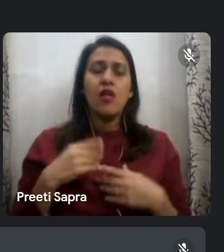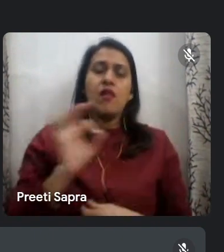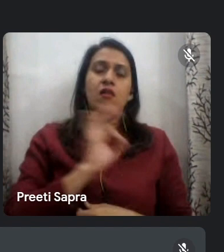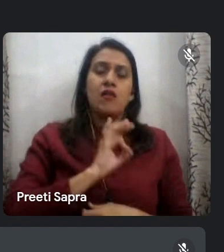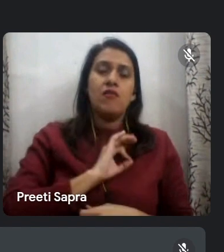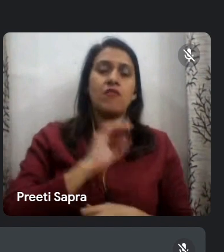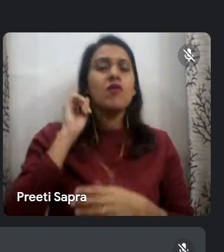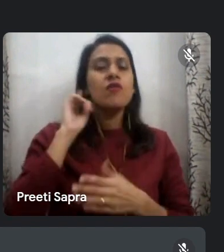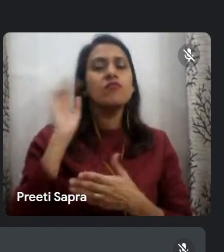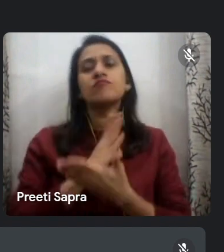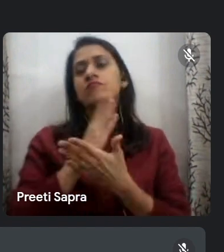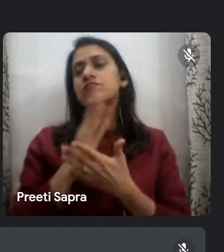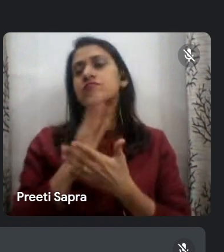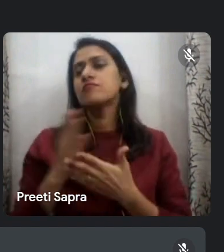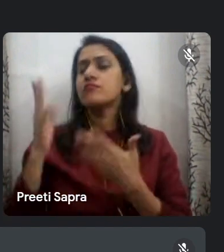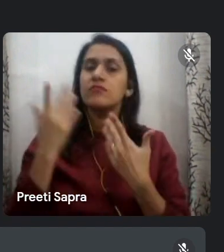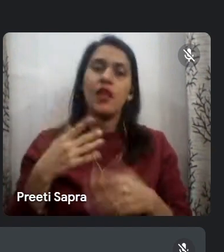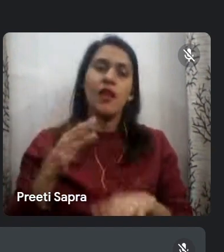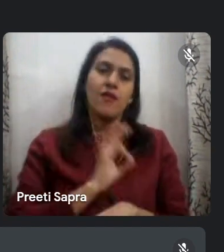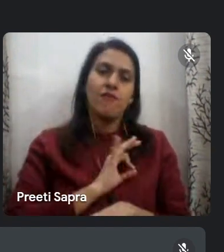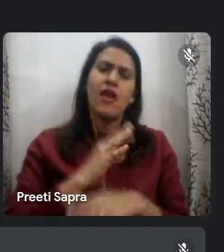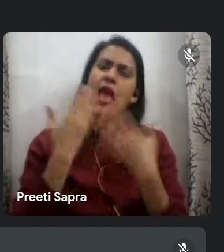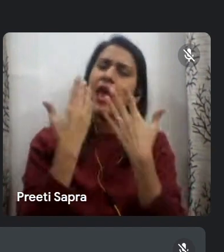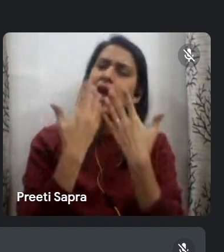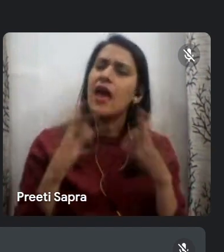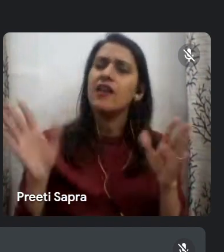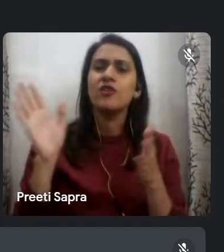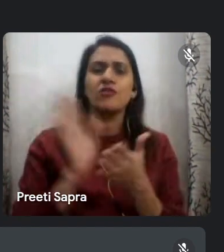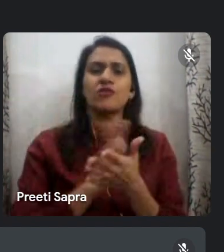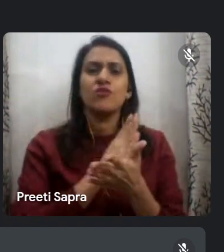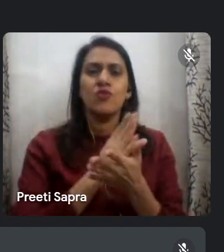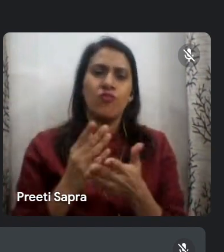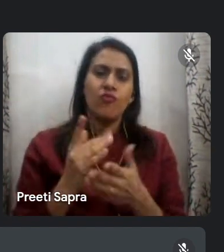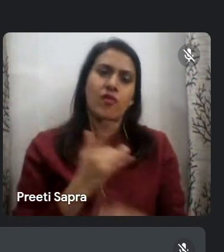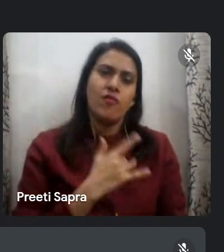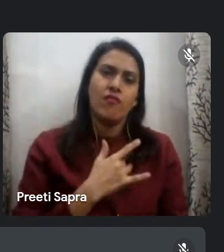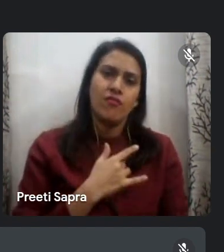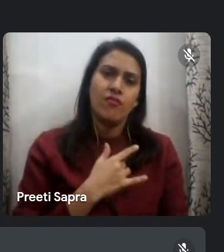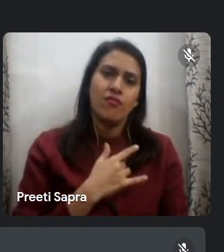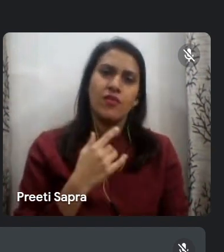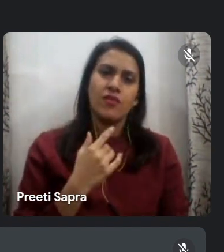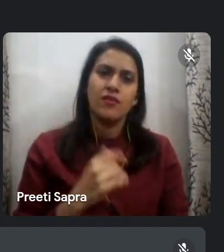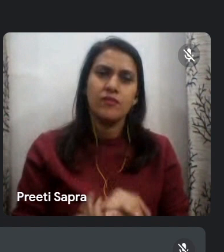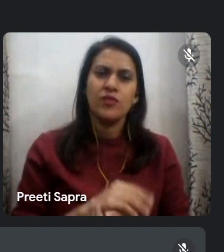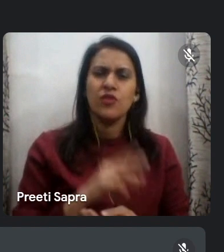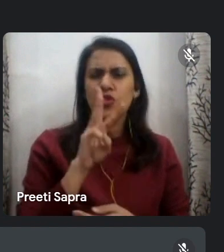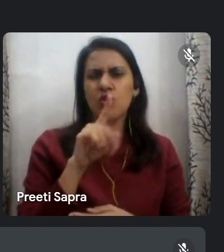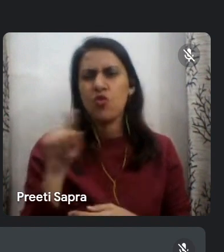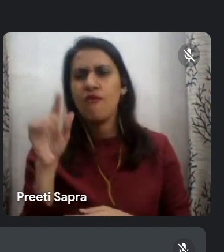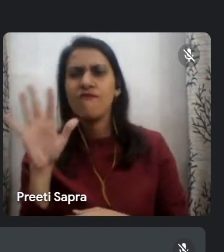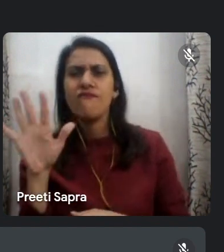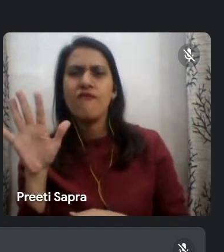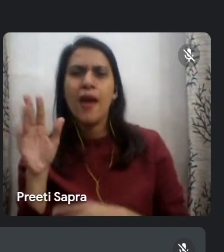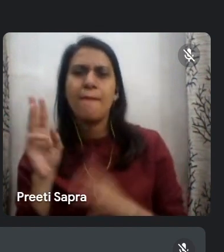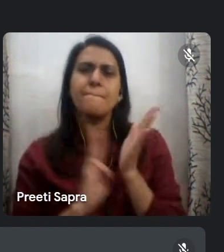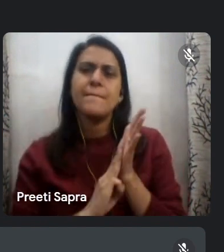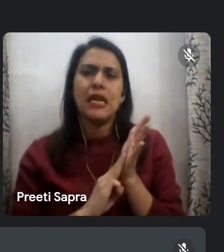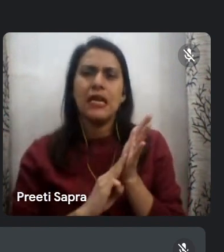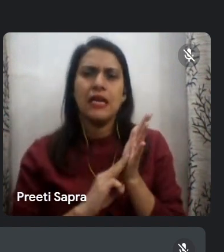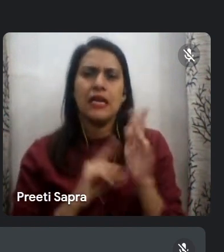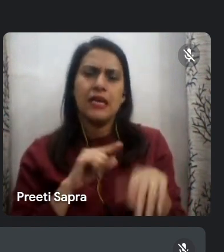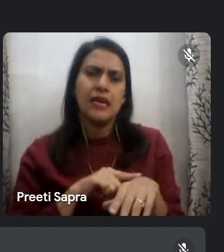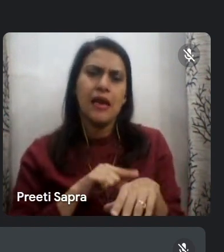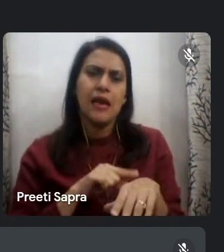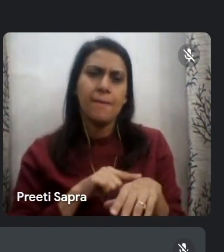right? So every song, generally, on an average, a song used to be 3 to 5 minutes, right? So I used to have